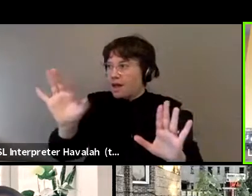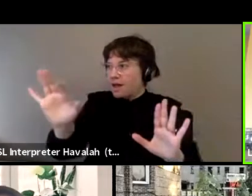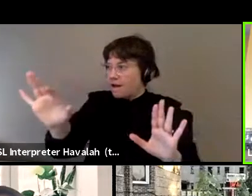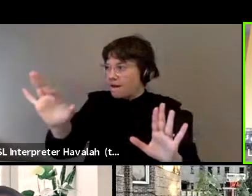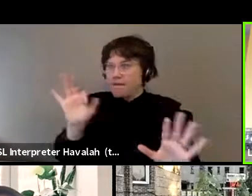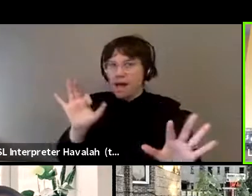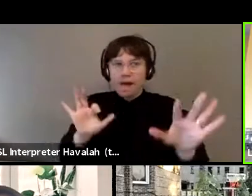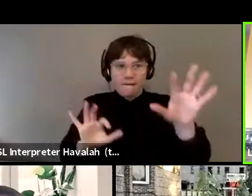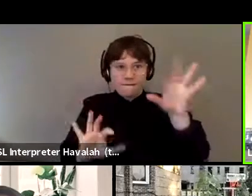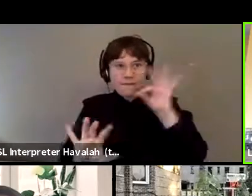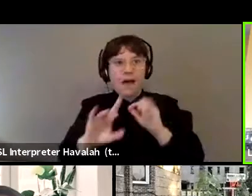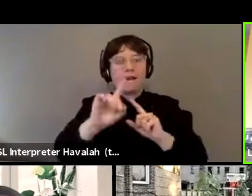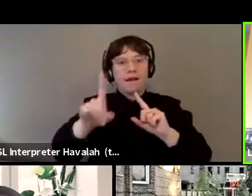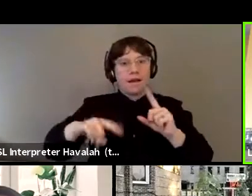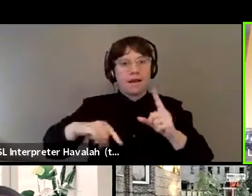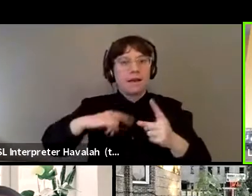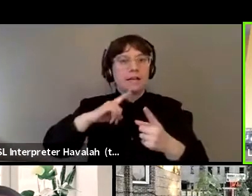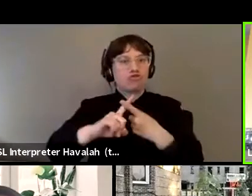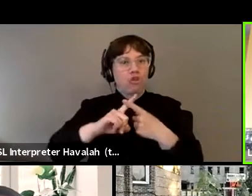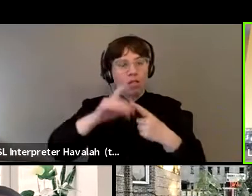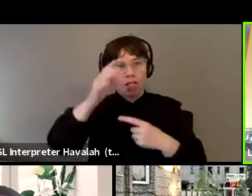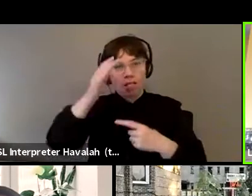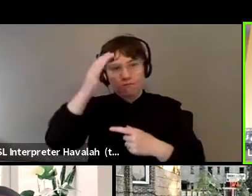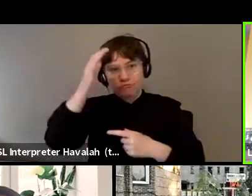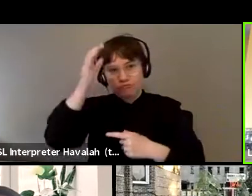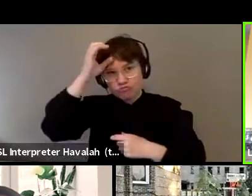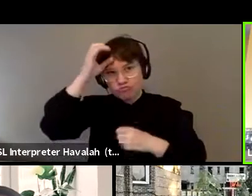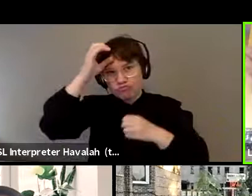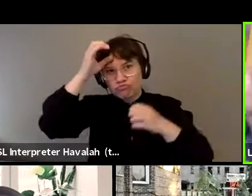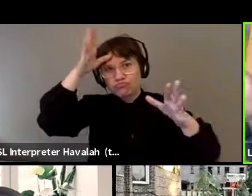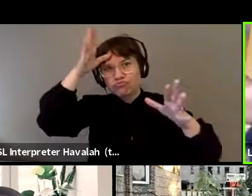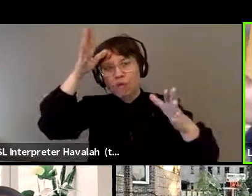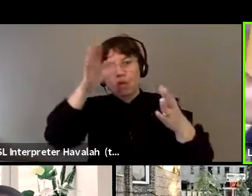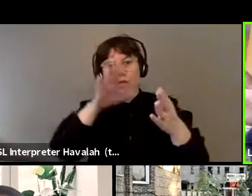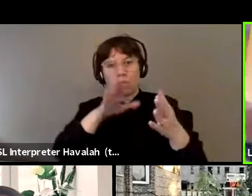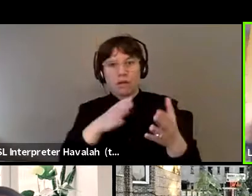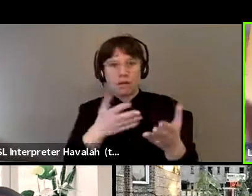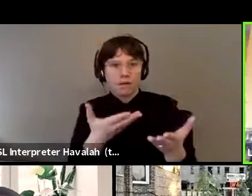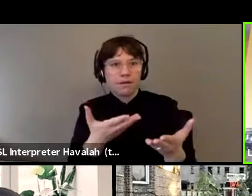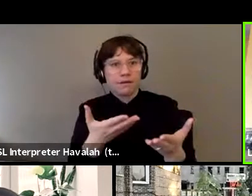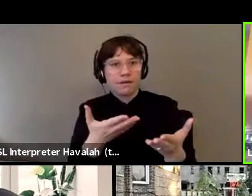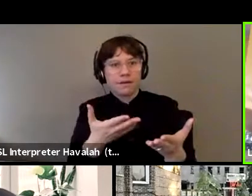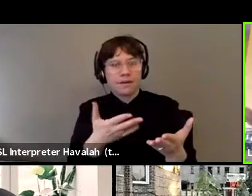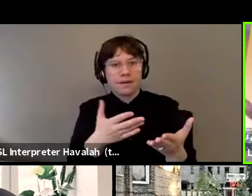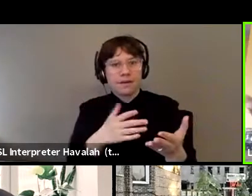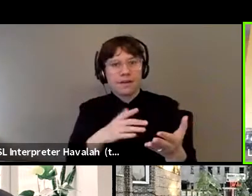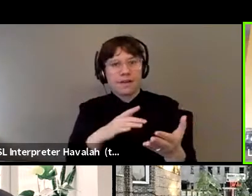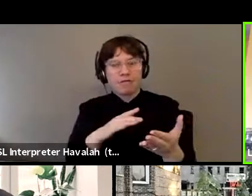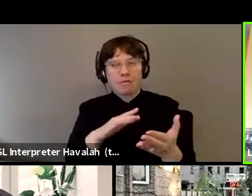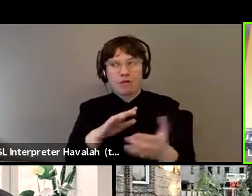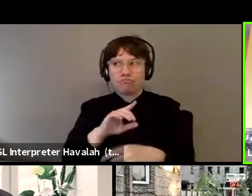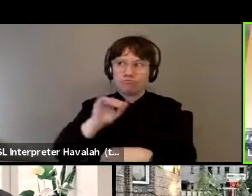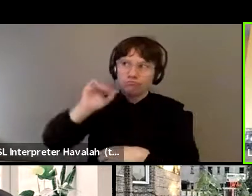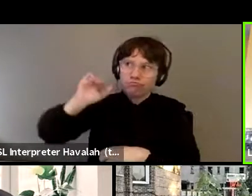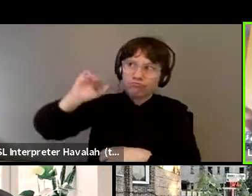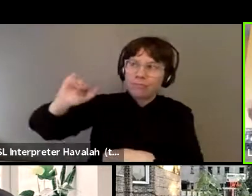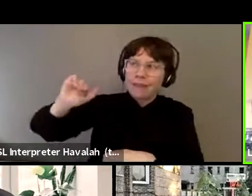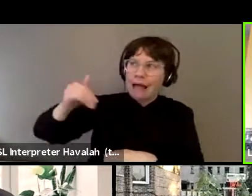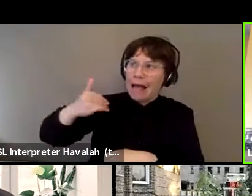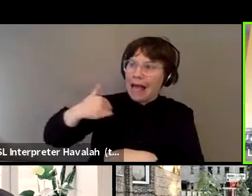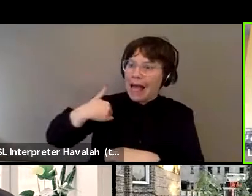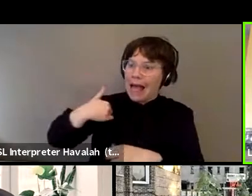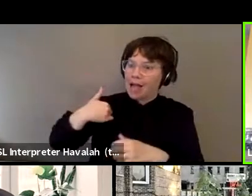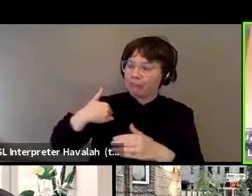some traction, gain some knowledge where you can then go to a funder and say, I've gotten myself